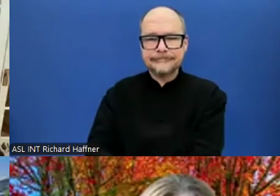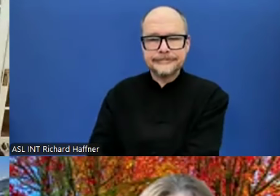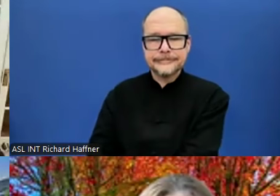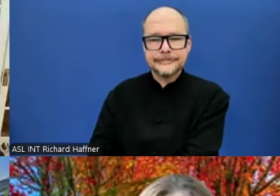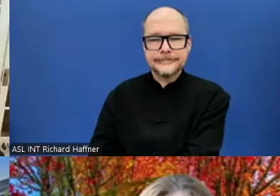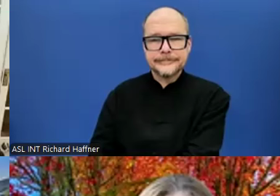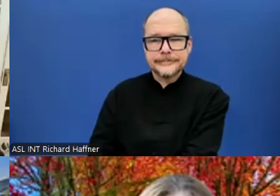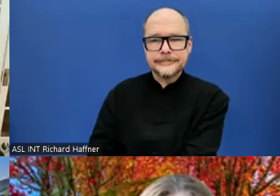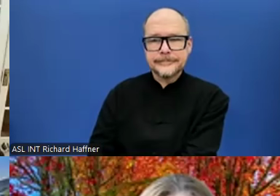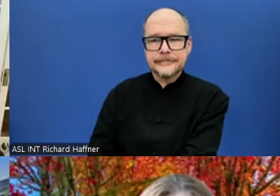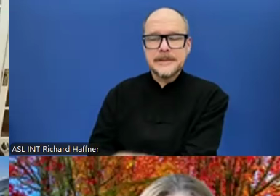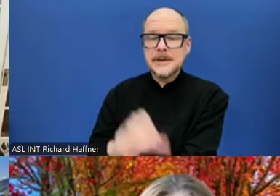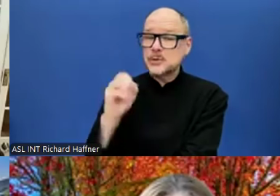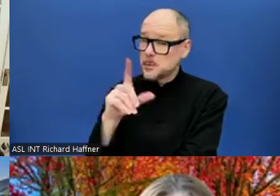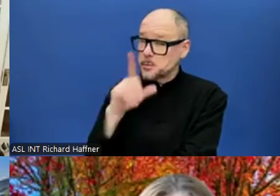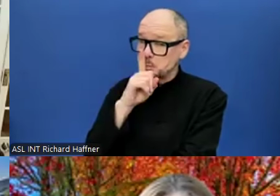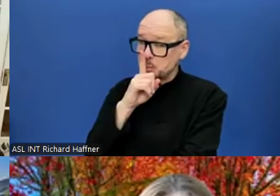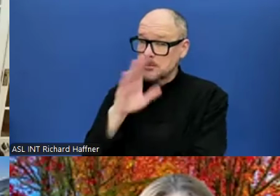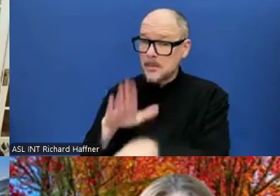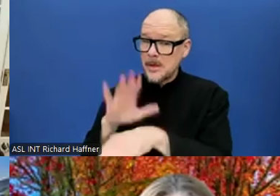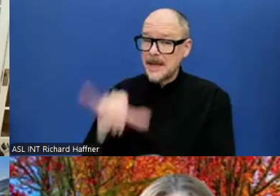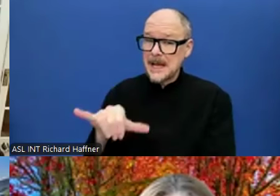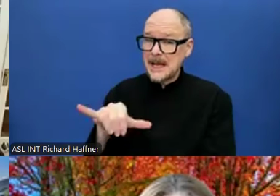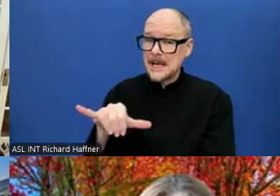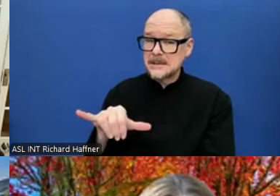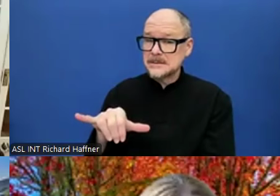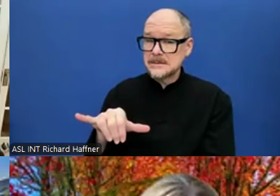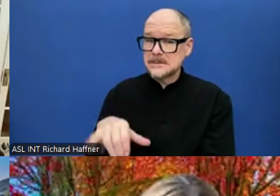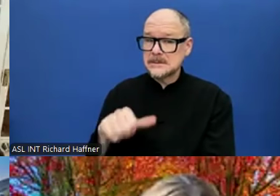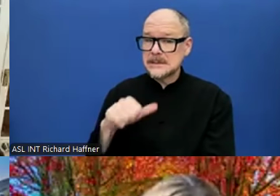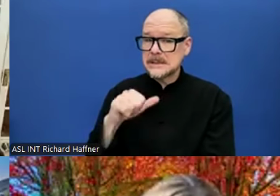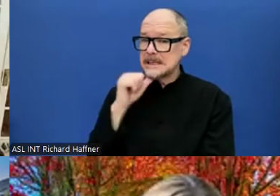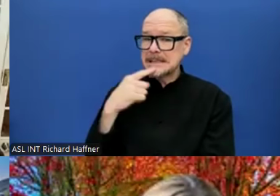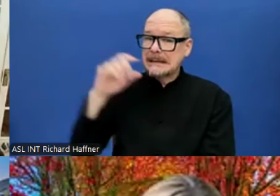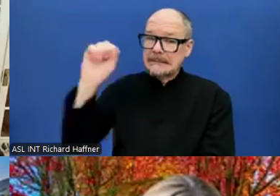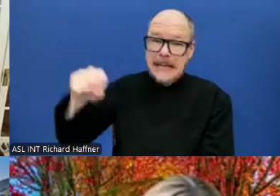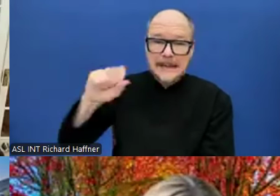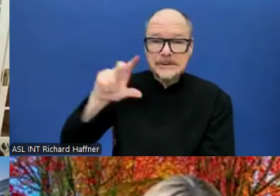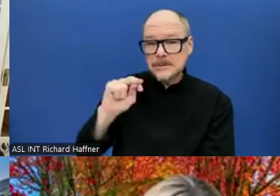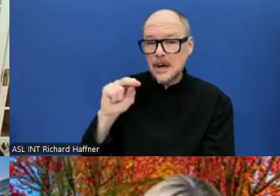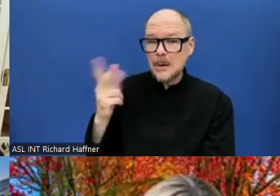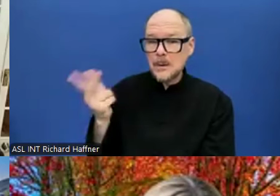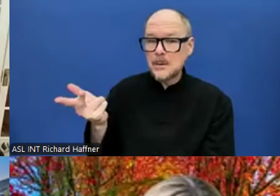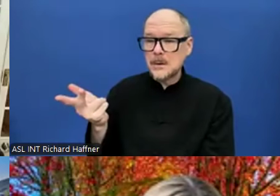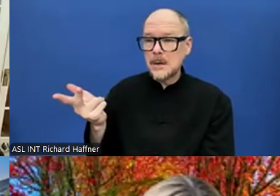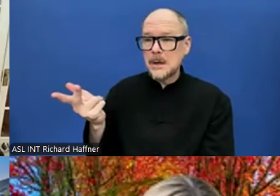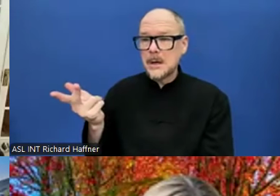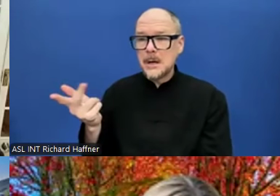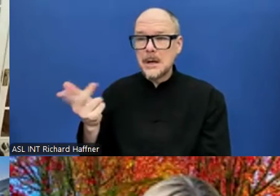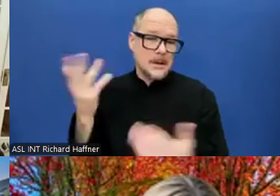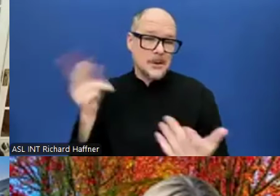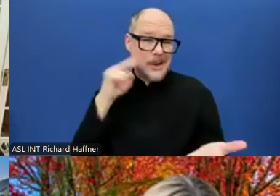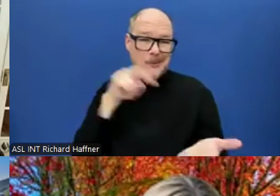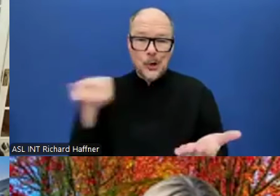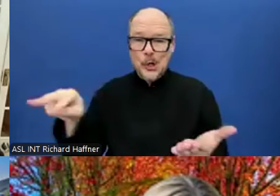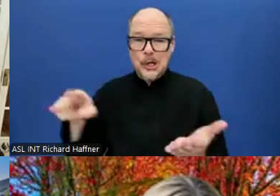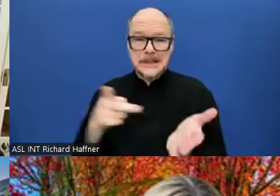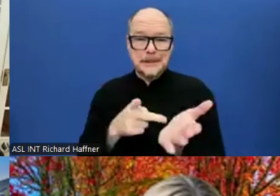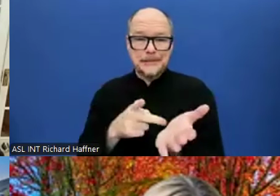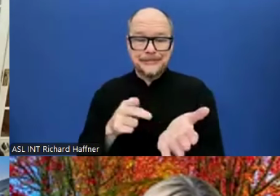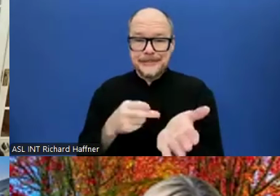So it's silent on that, Susan, you're saying? I think you have to look to the plain meaning of the words.